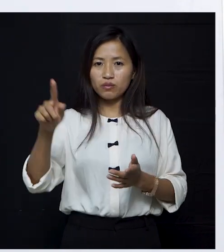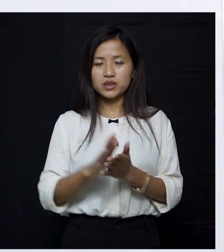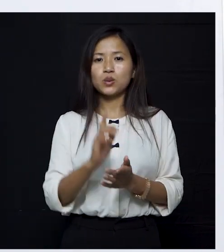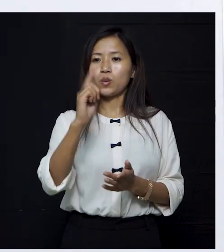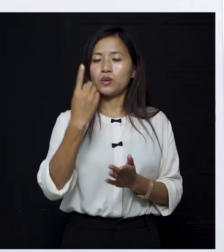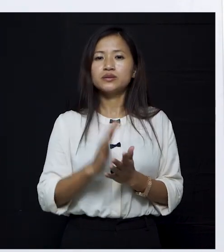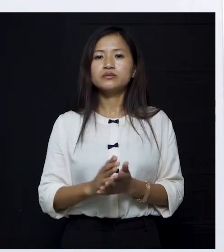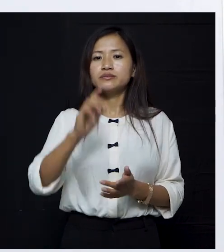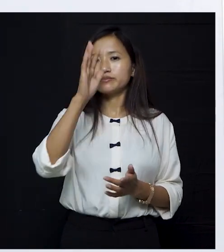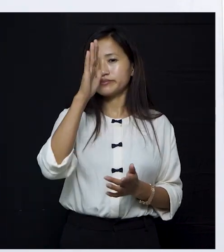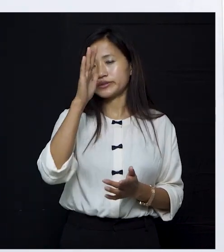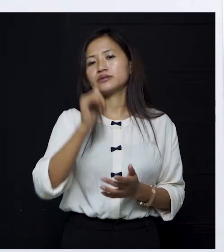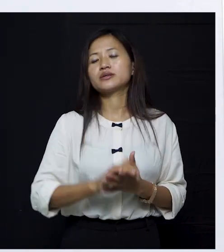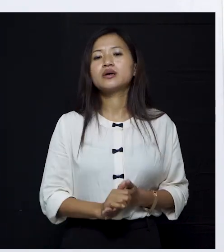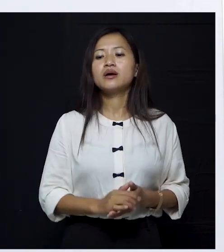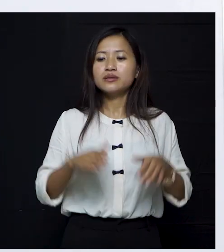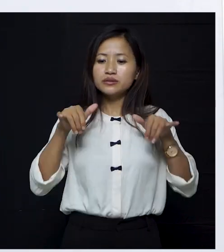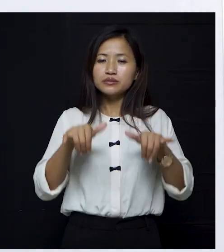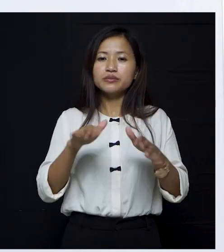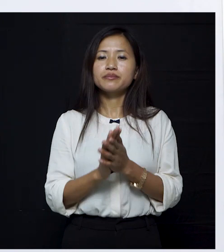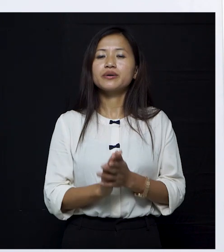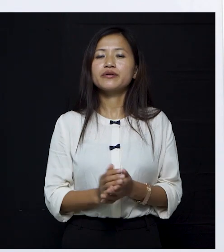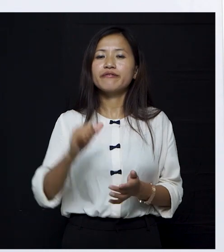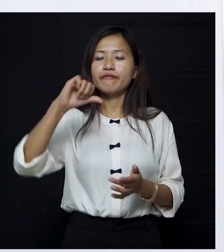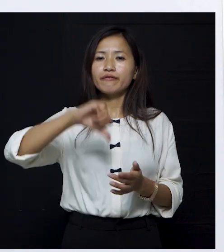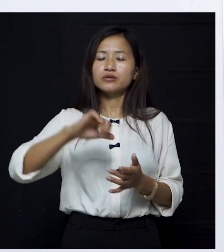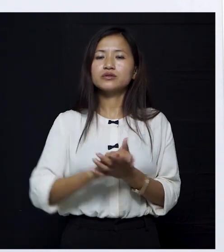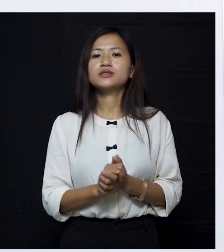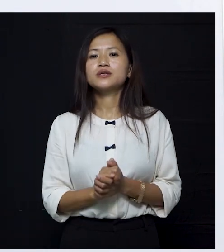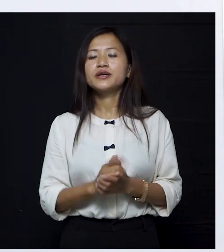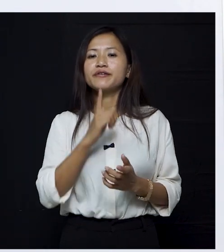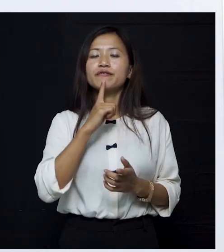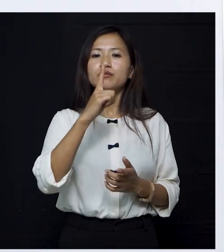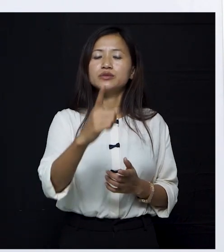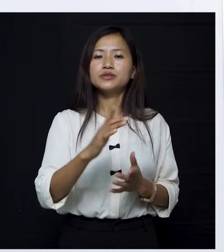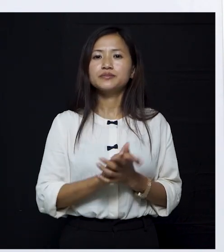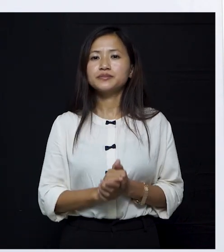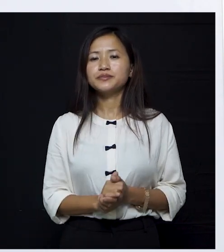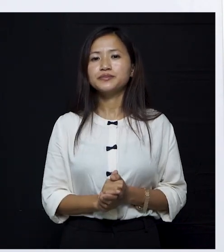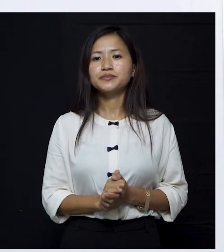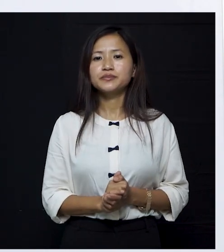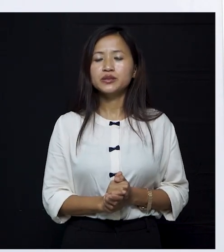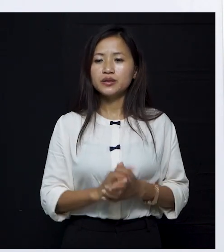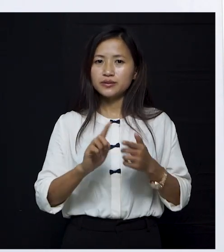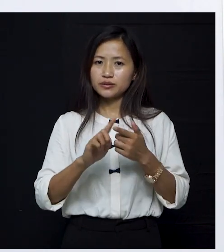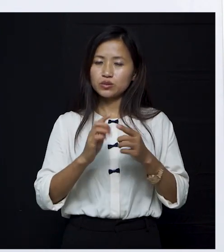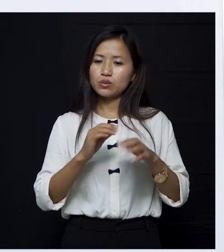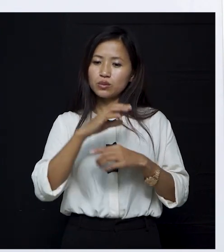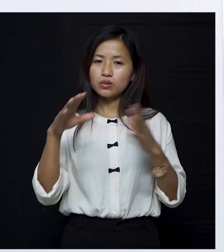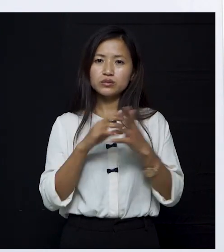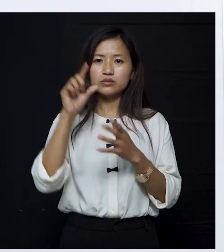It was false. So that is what we meant by false information. So all these are to do with exploitation,